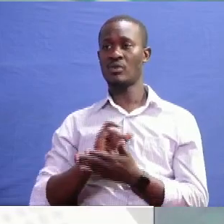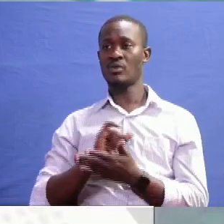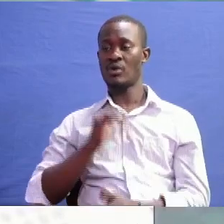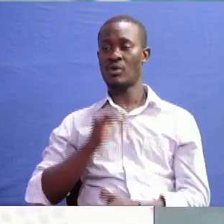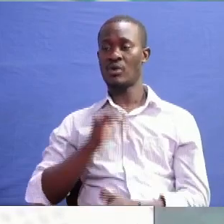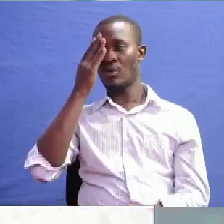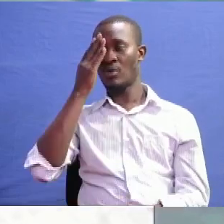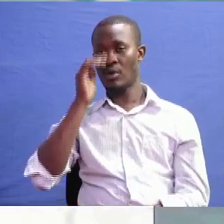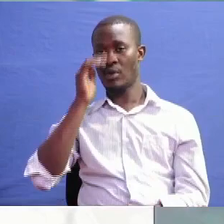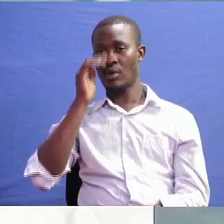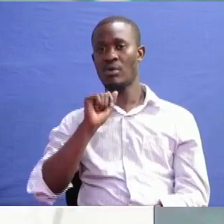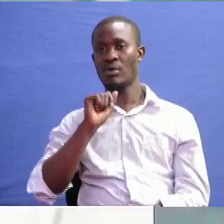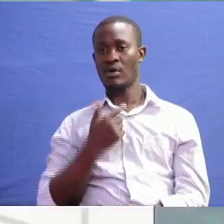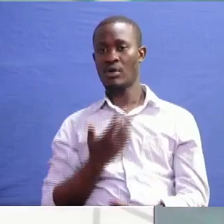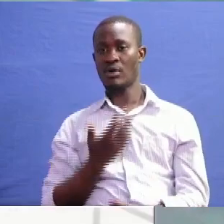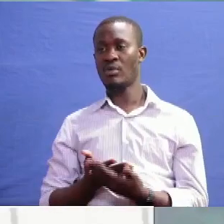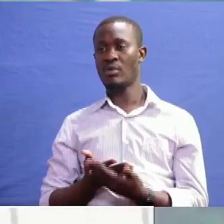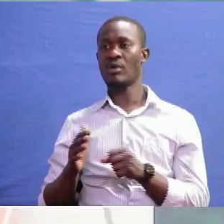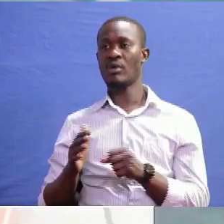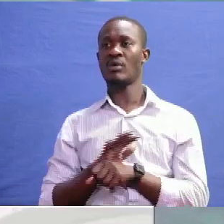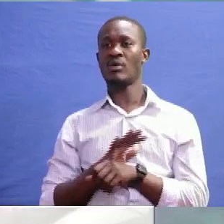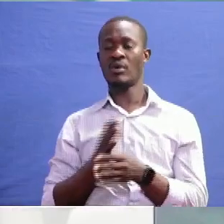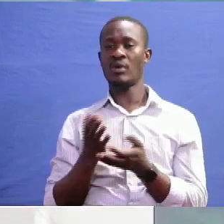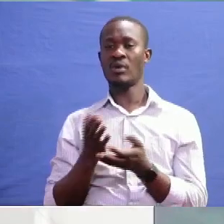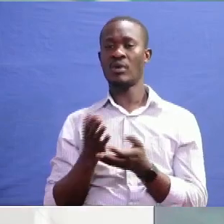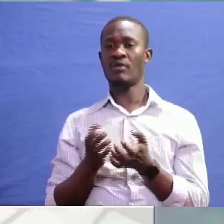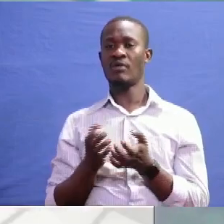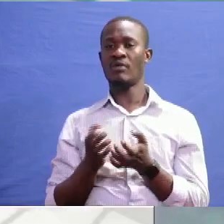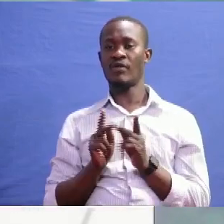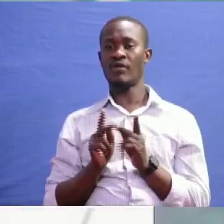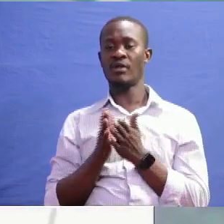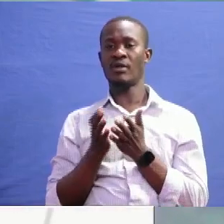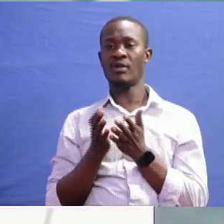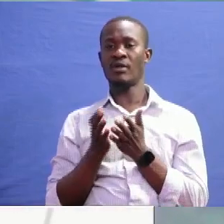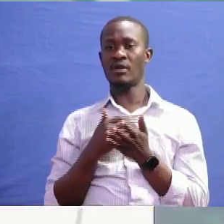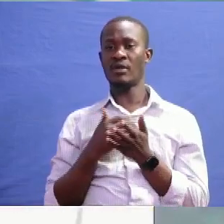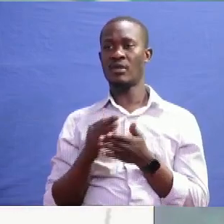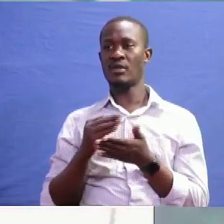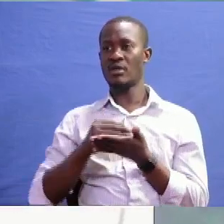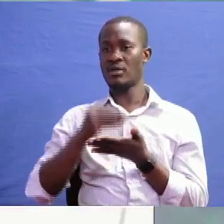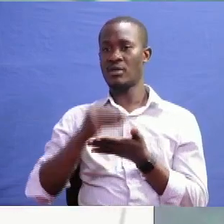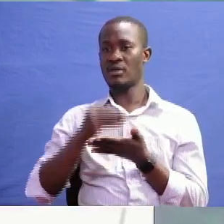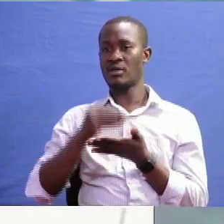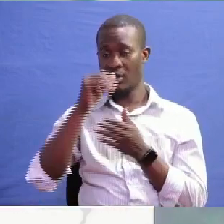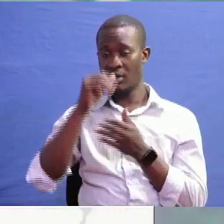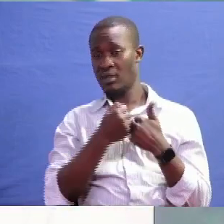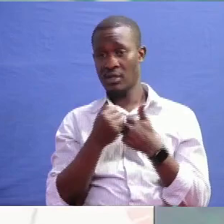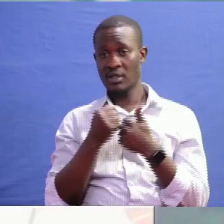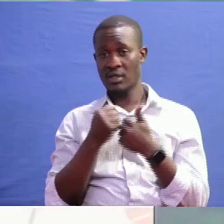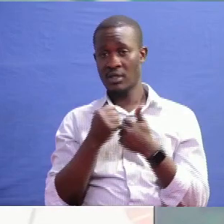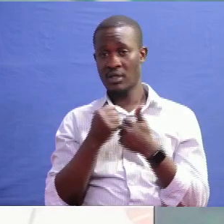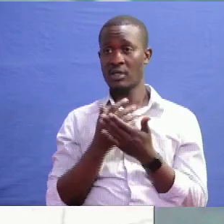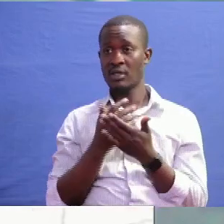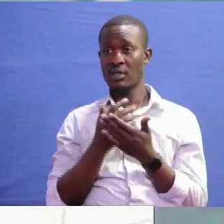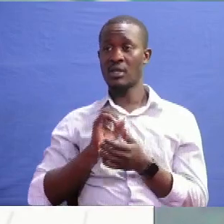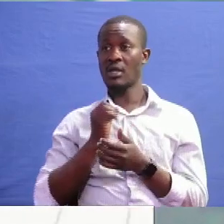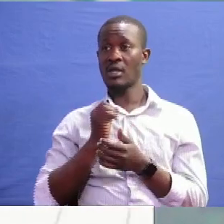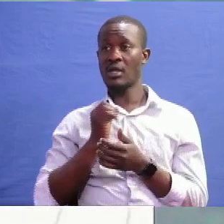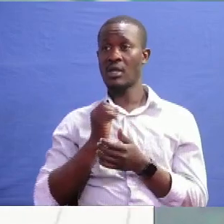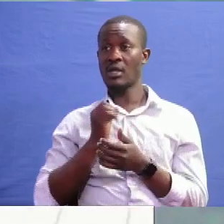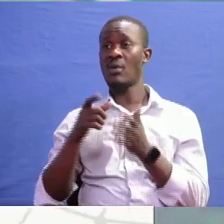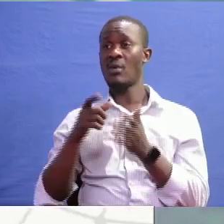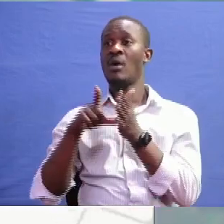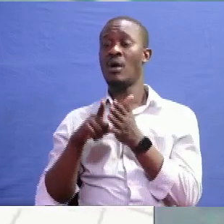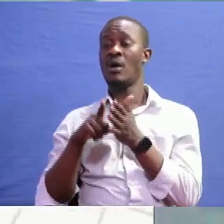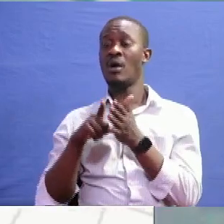have been able to cover very needy students. All right. The only problem and the challenge that people don't understand, usually our loans are given on a first